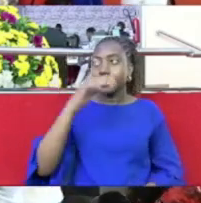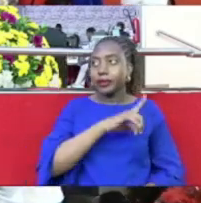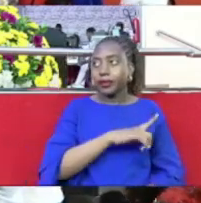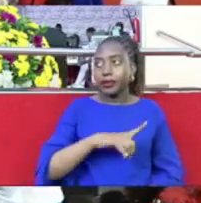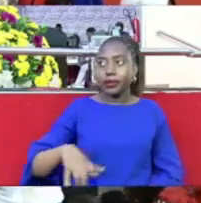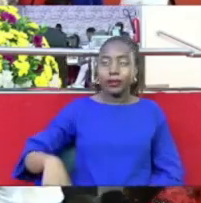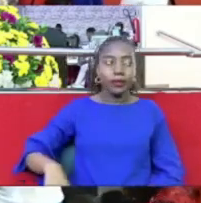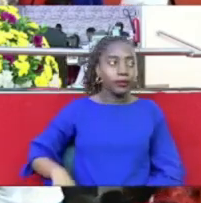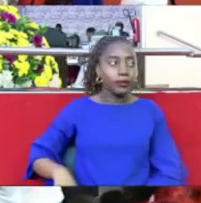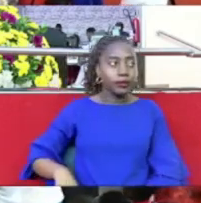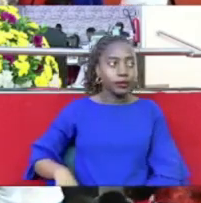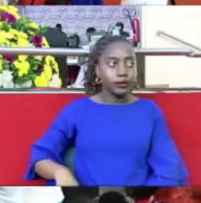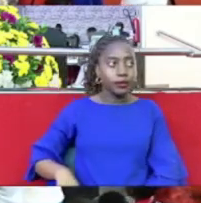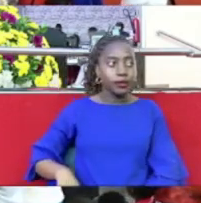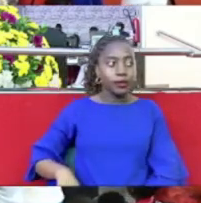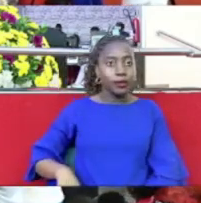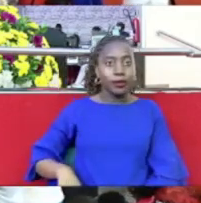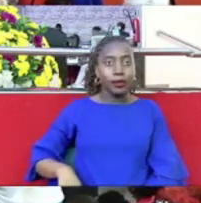kuamini Bwana.